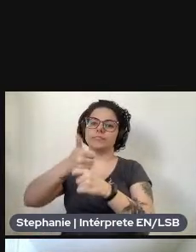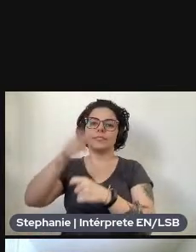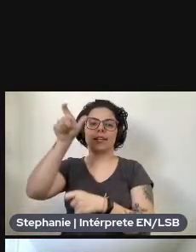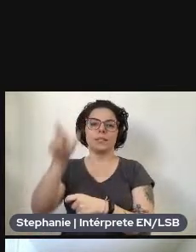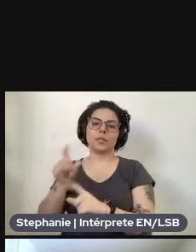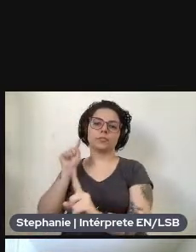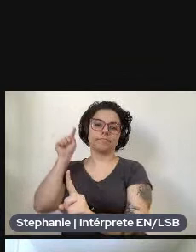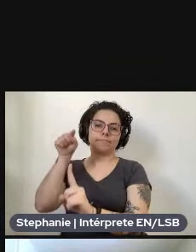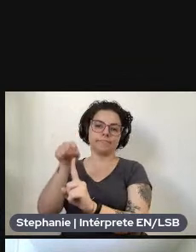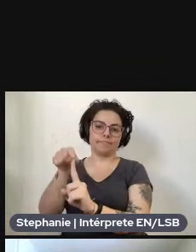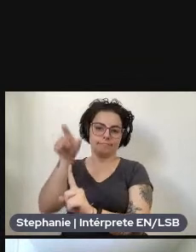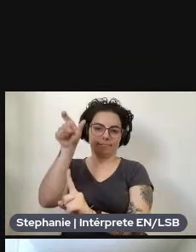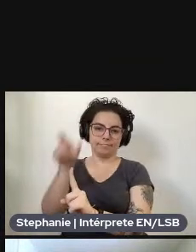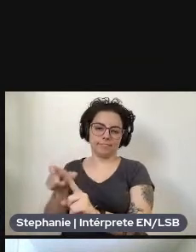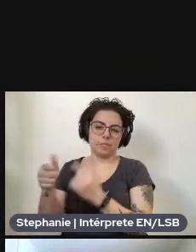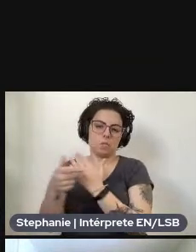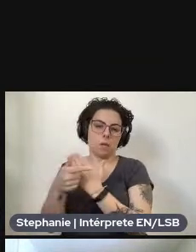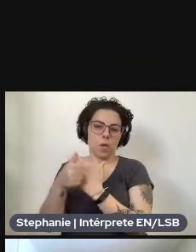addressee.